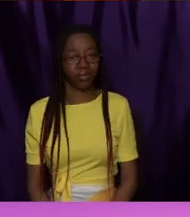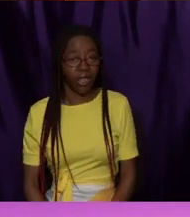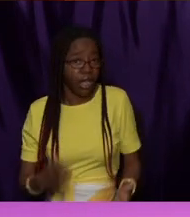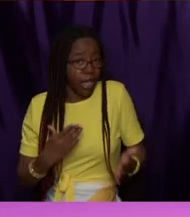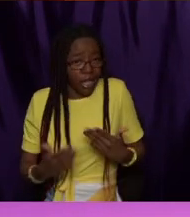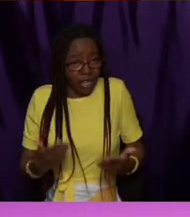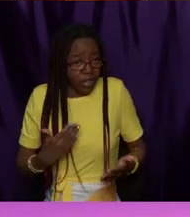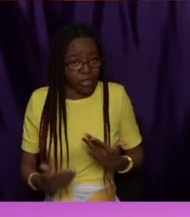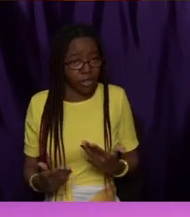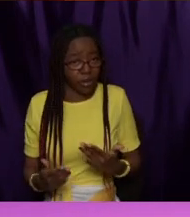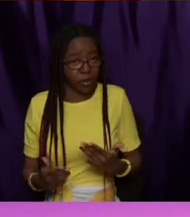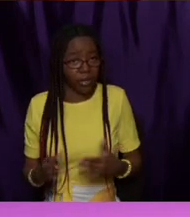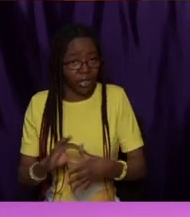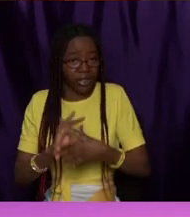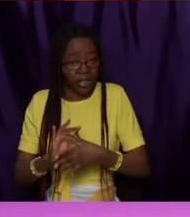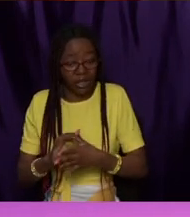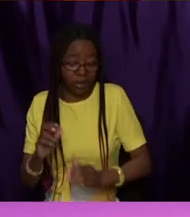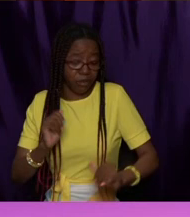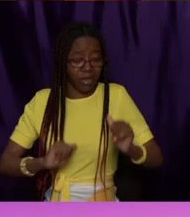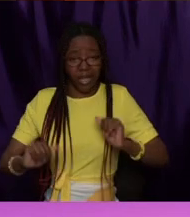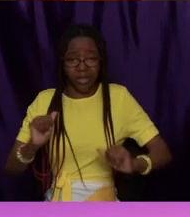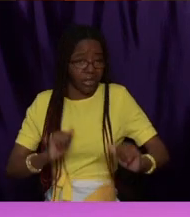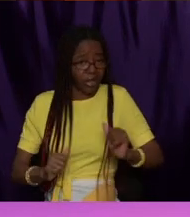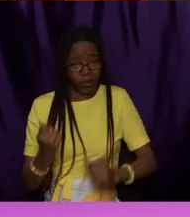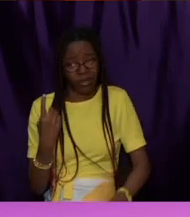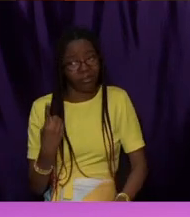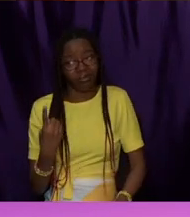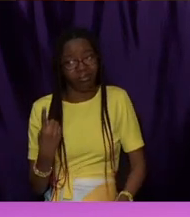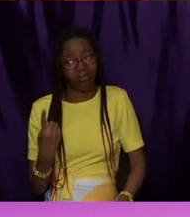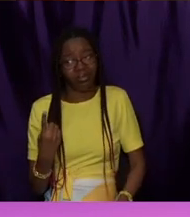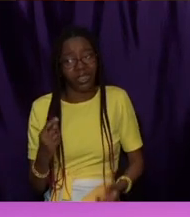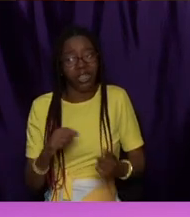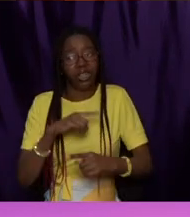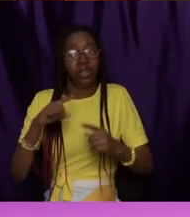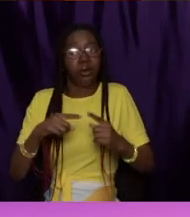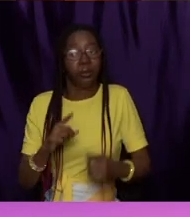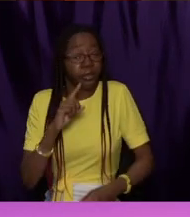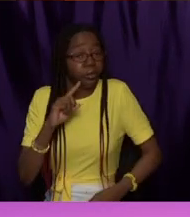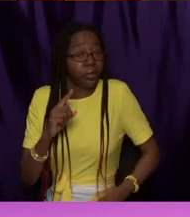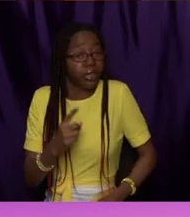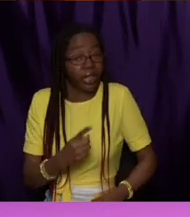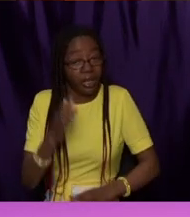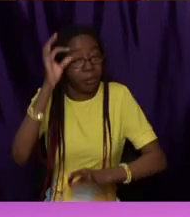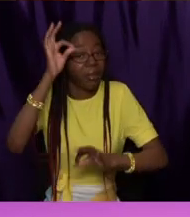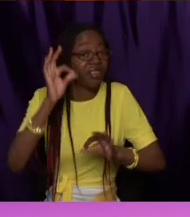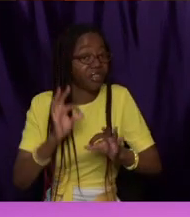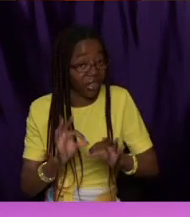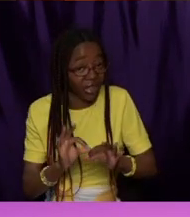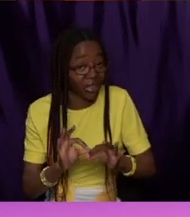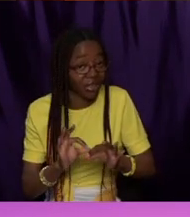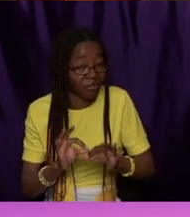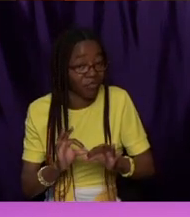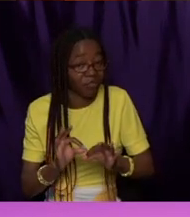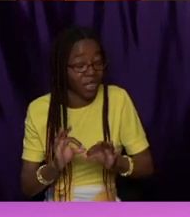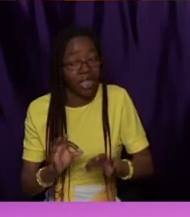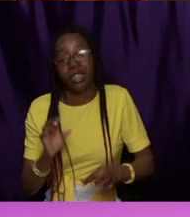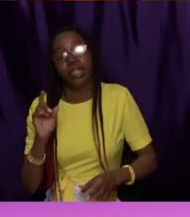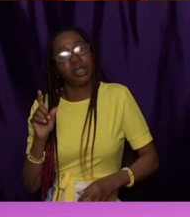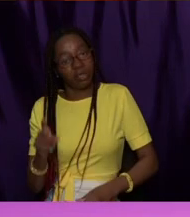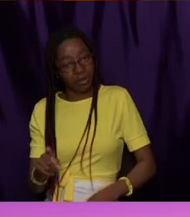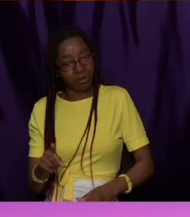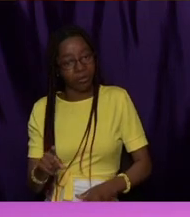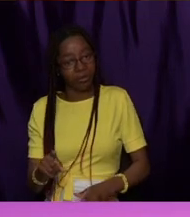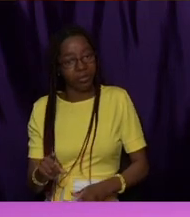even though in the natural you may be acting like one. When you claim by faith that you are